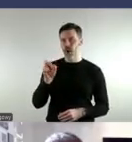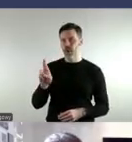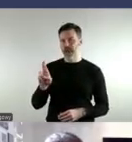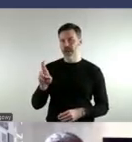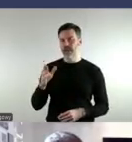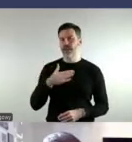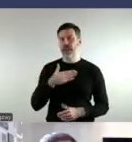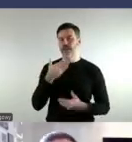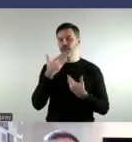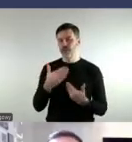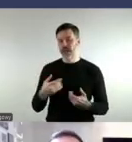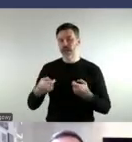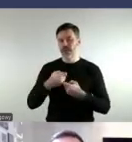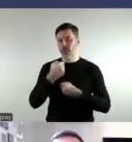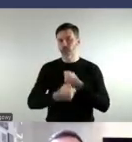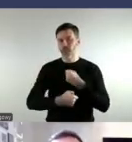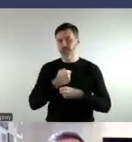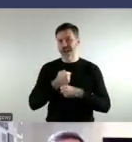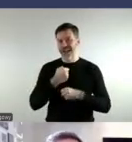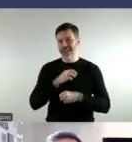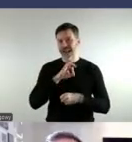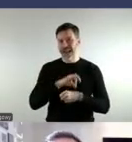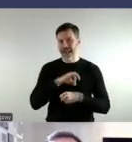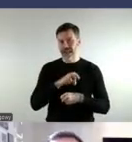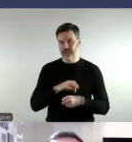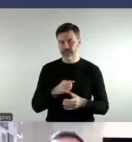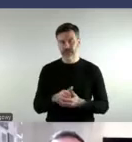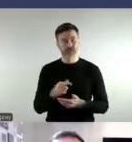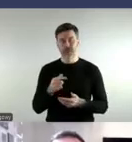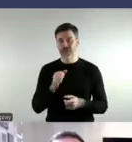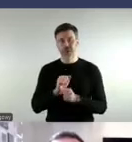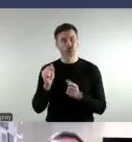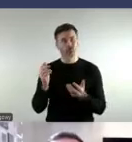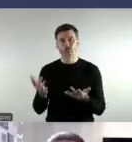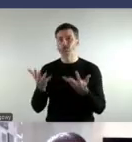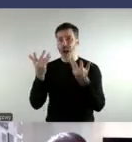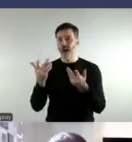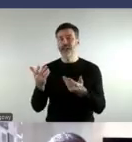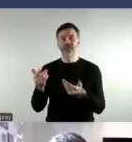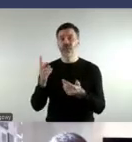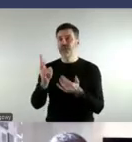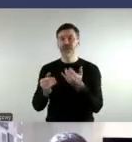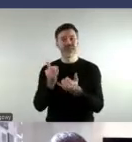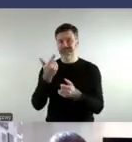collaboration, for example, with the medical circles, which is really not easy to find the city coroner.